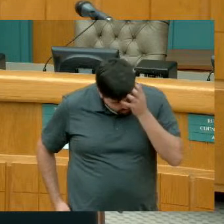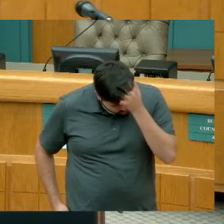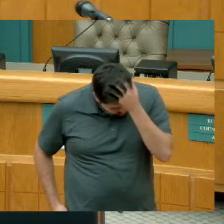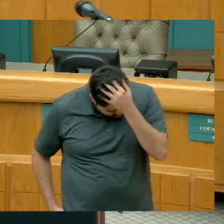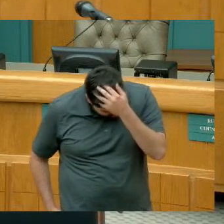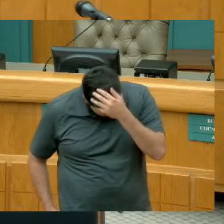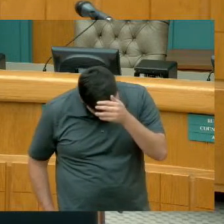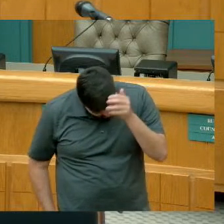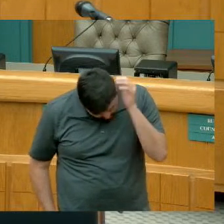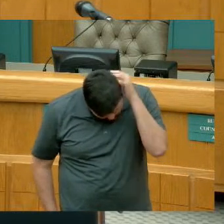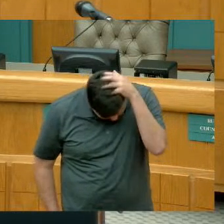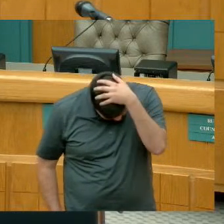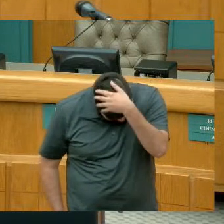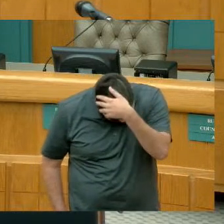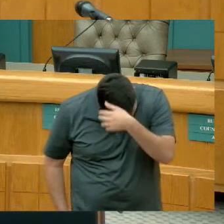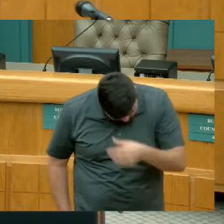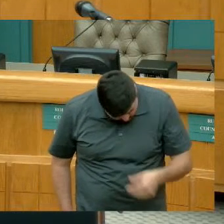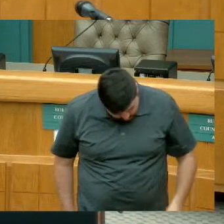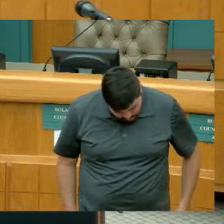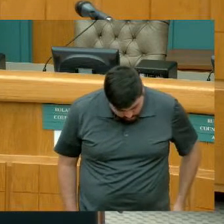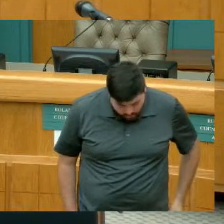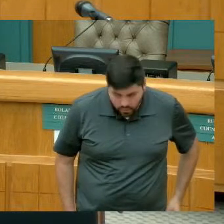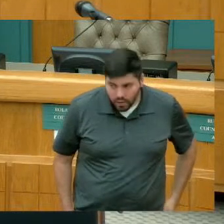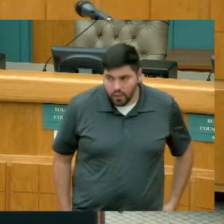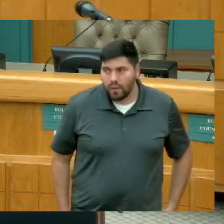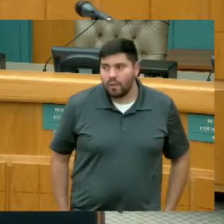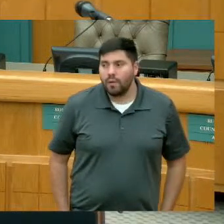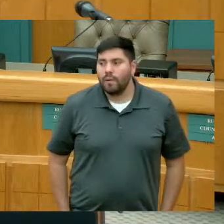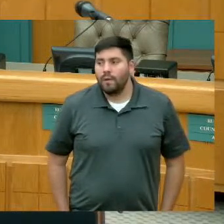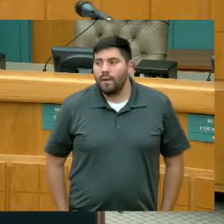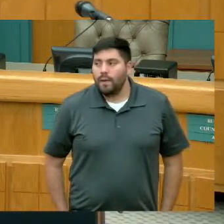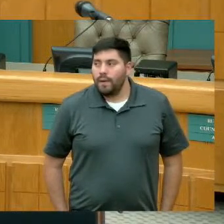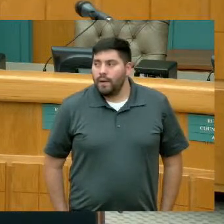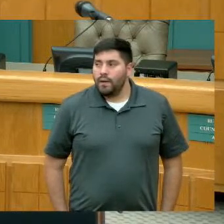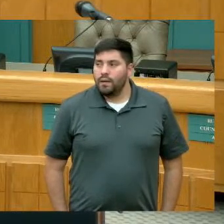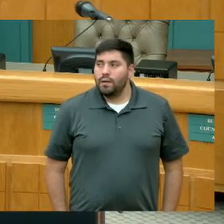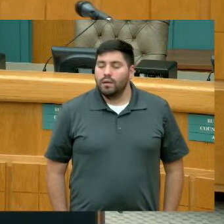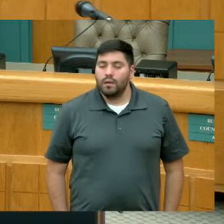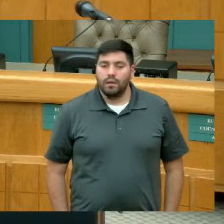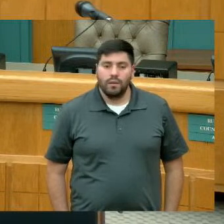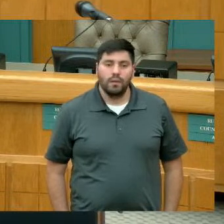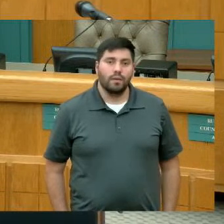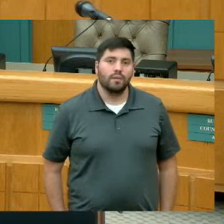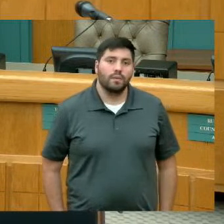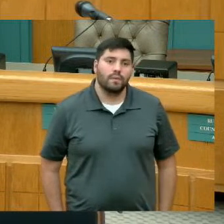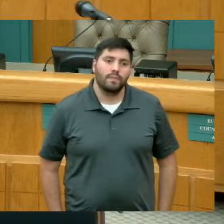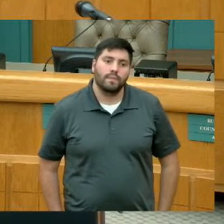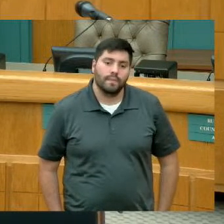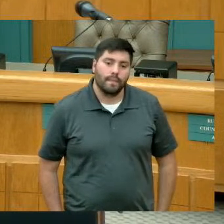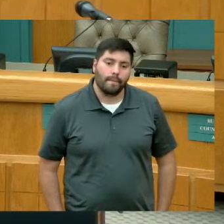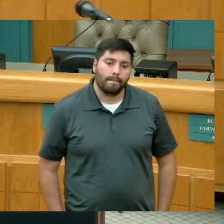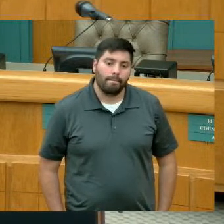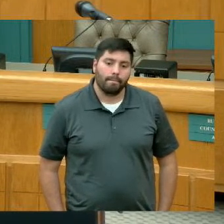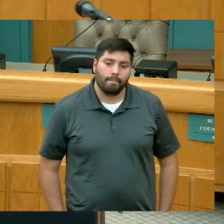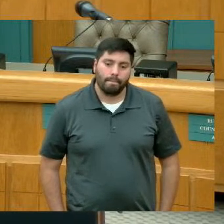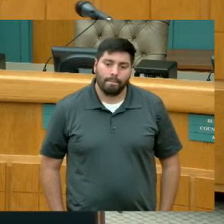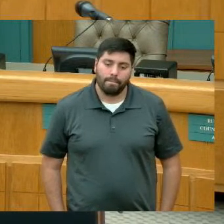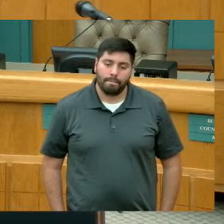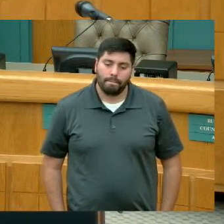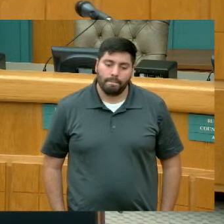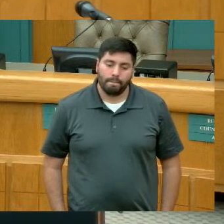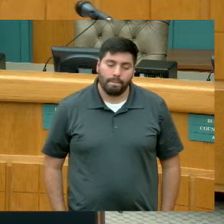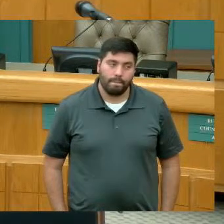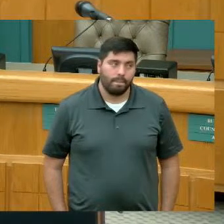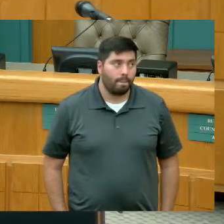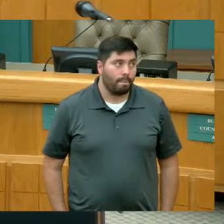efectivo, tenemos buenas y promisorios tratamientos como el del plasma. También podemos proporcionar oxígeno y otras medicinas